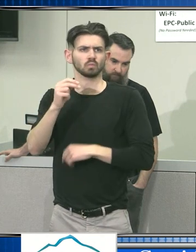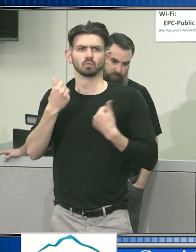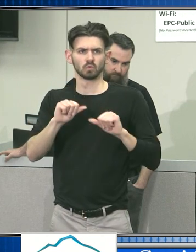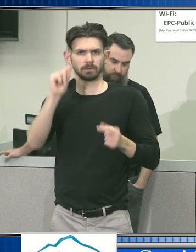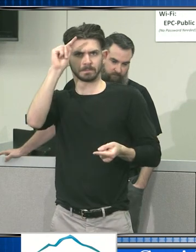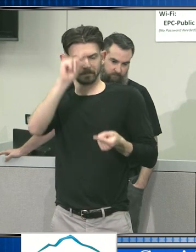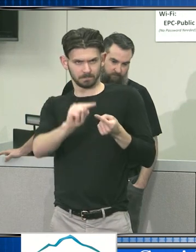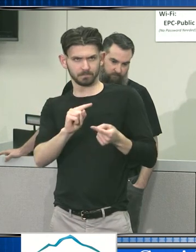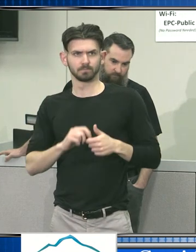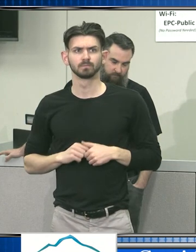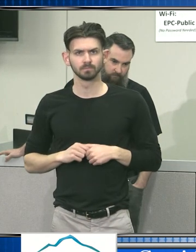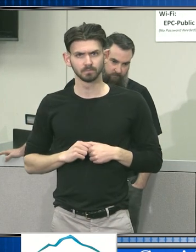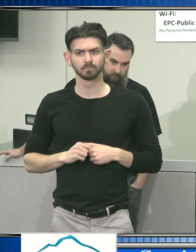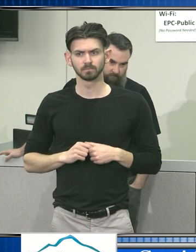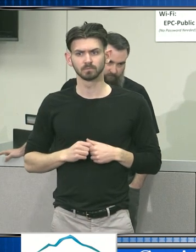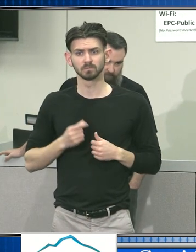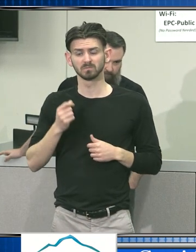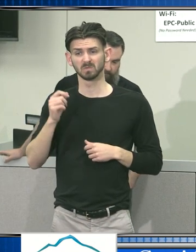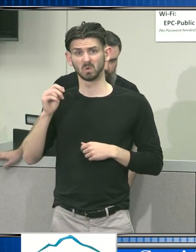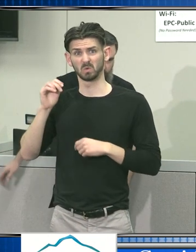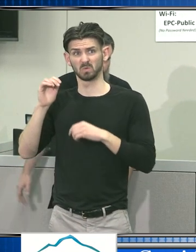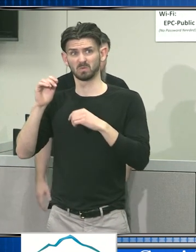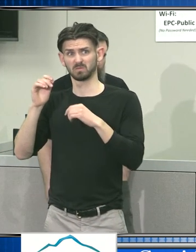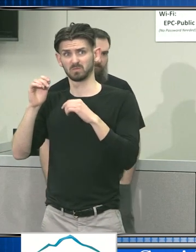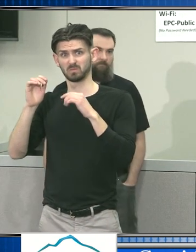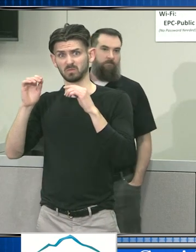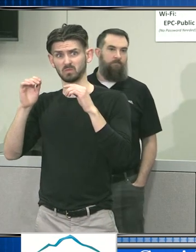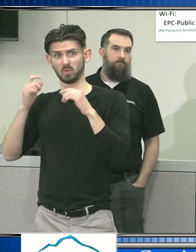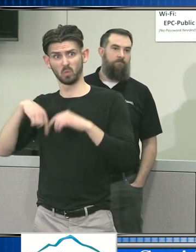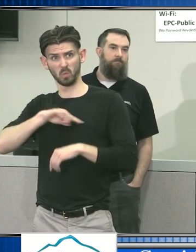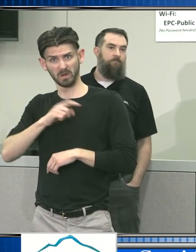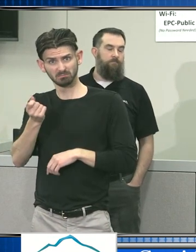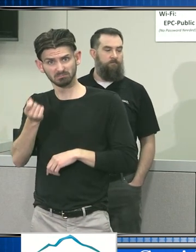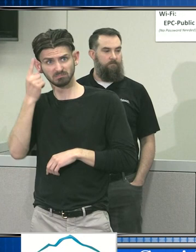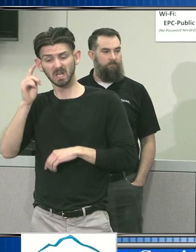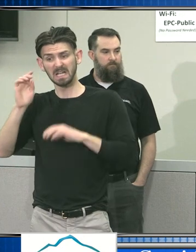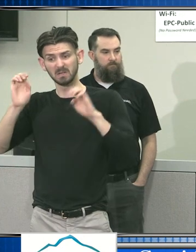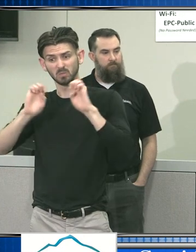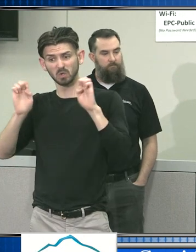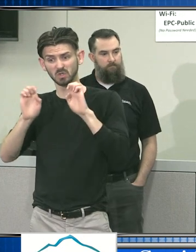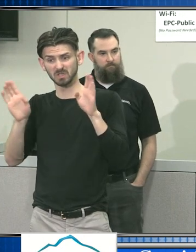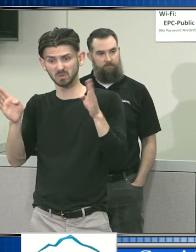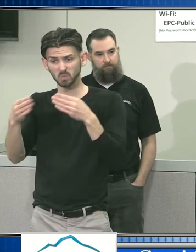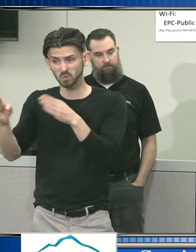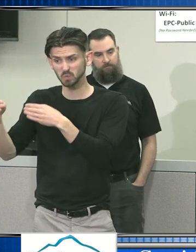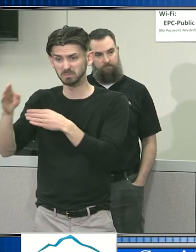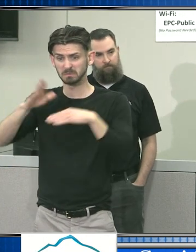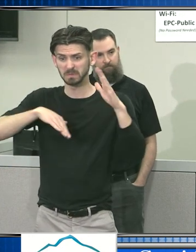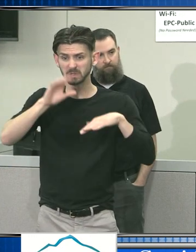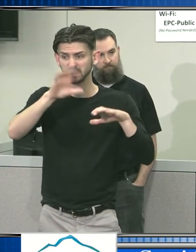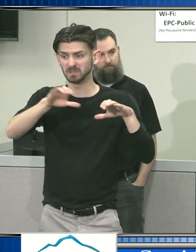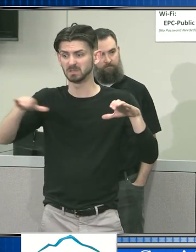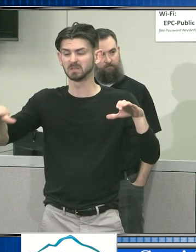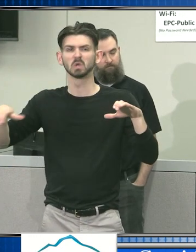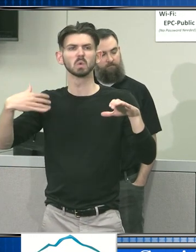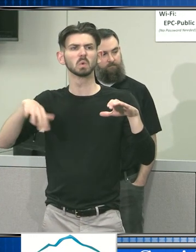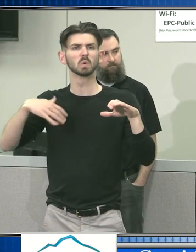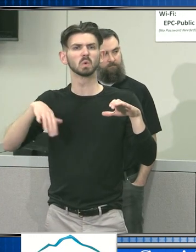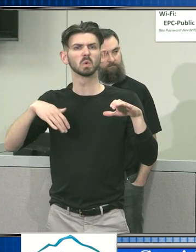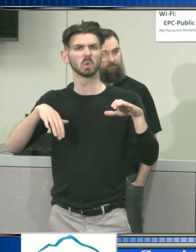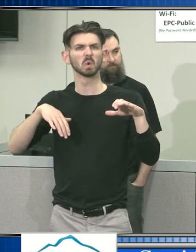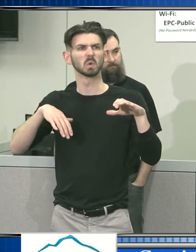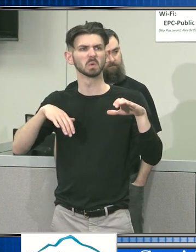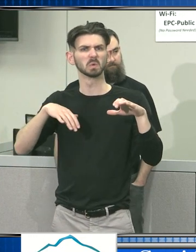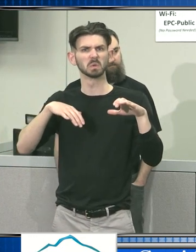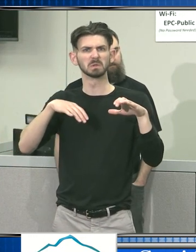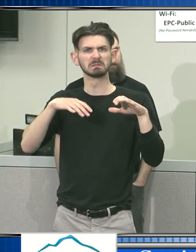departments are a place where there's going to be a congregation of sick patients. And when we introduce new patients to that, we can